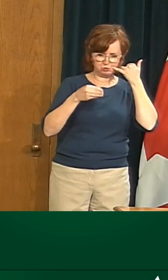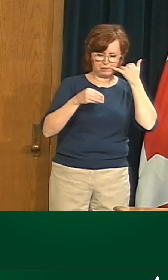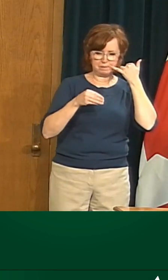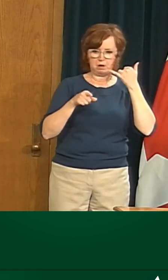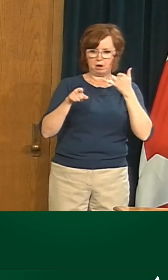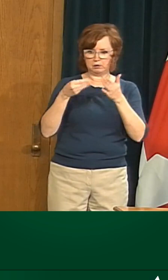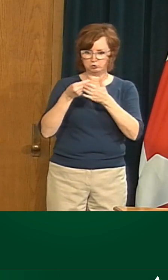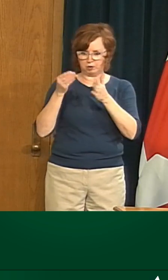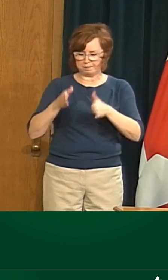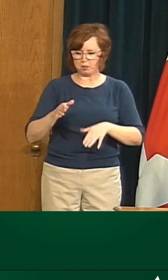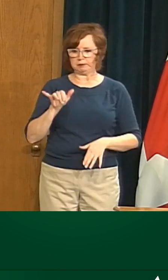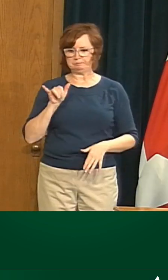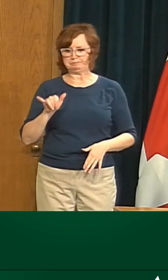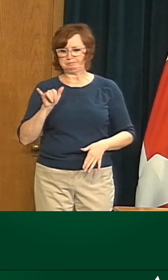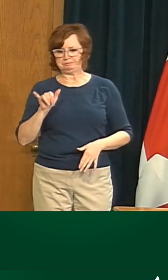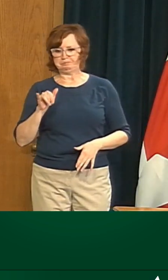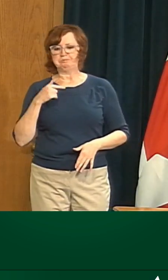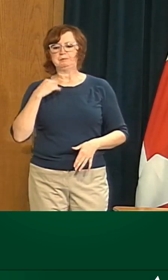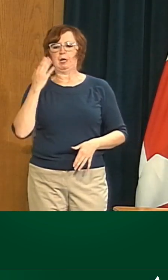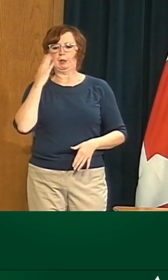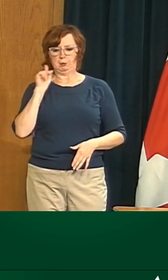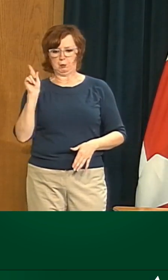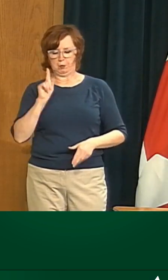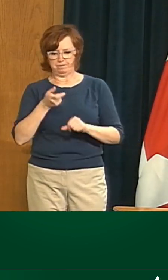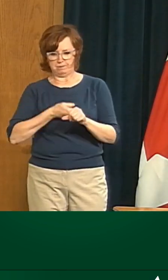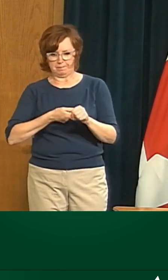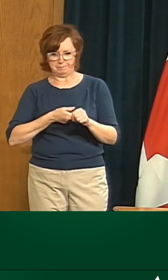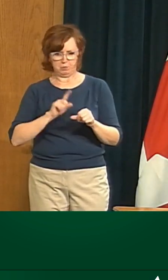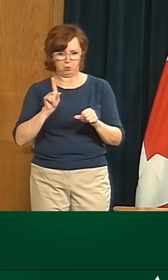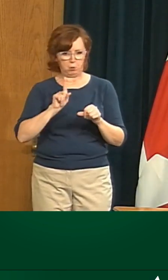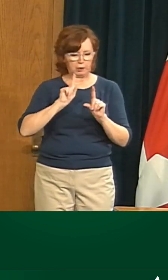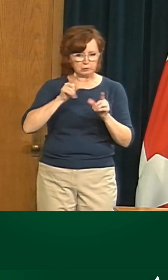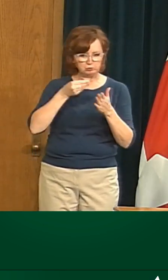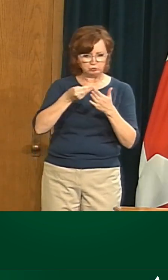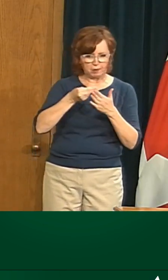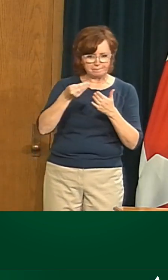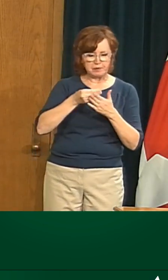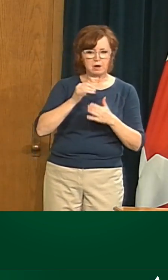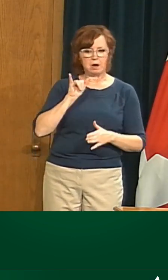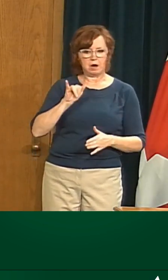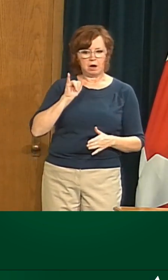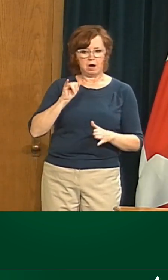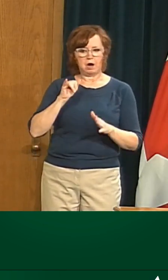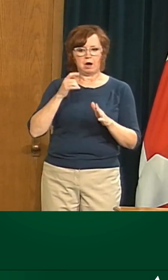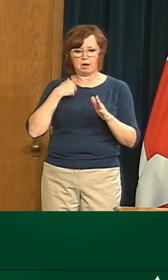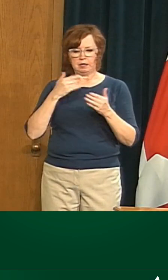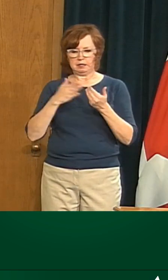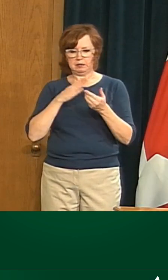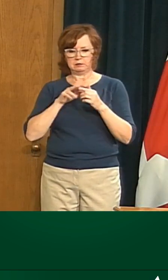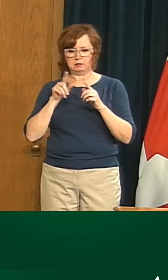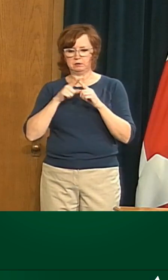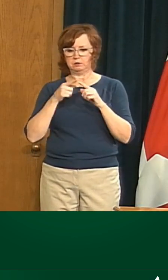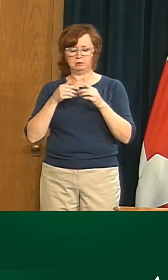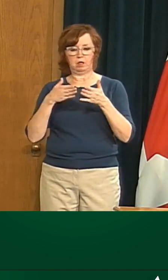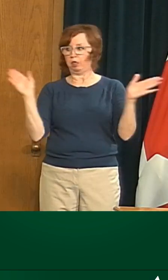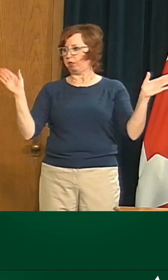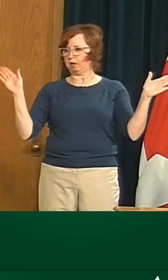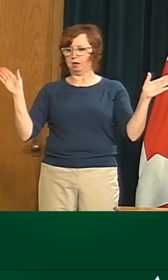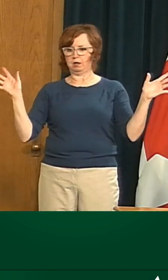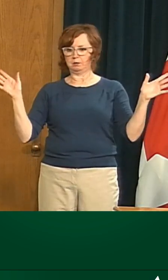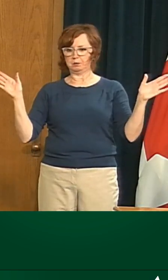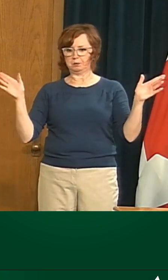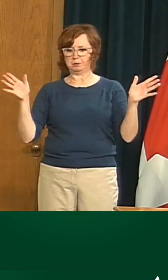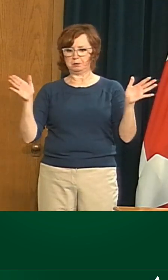than non-shoppers. So again, we updated our guidance, reinforced the guidance for shopping.